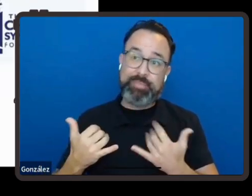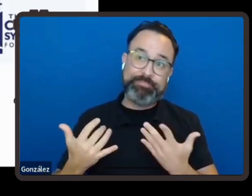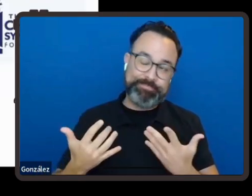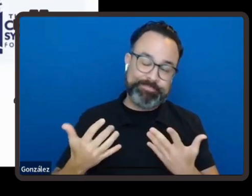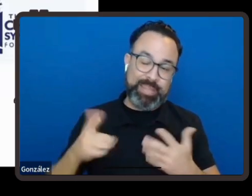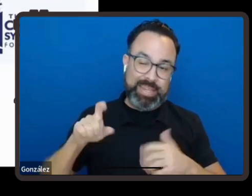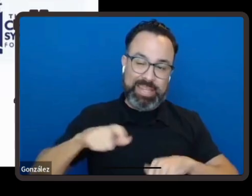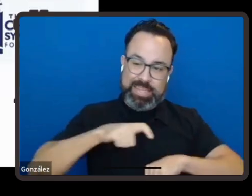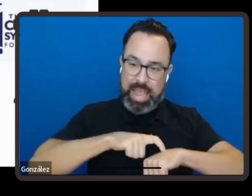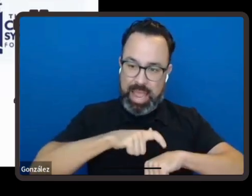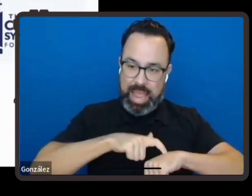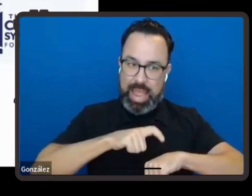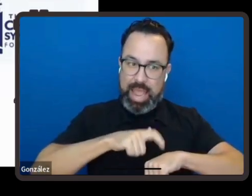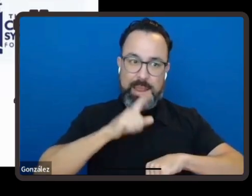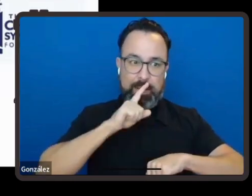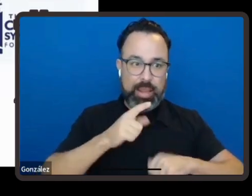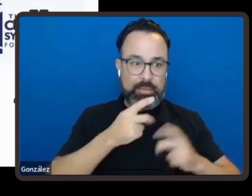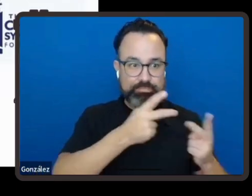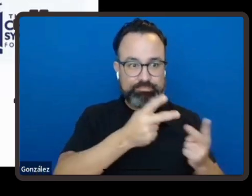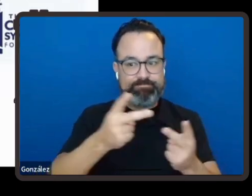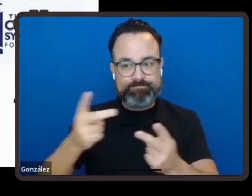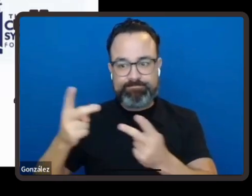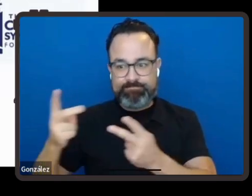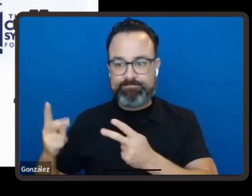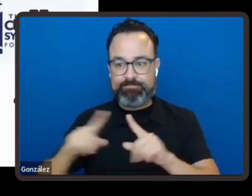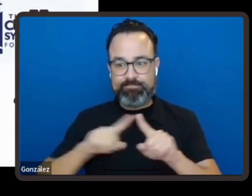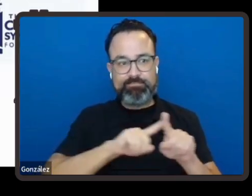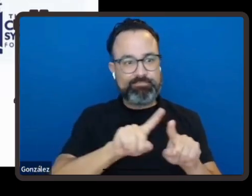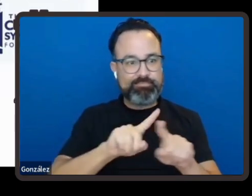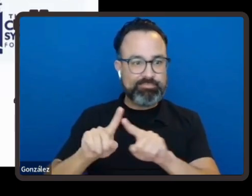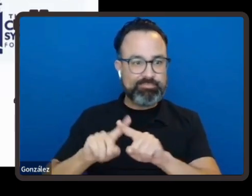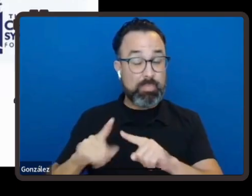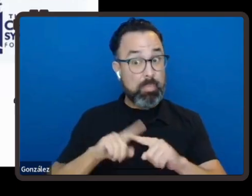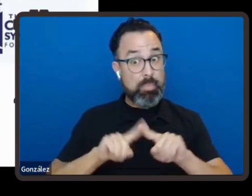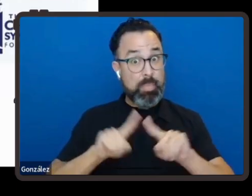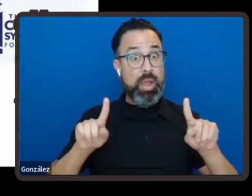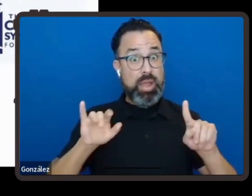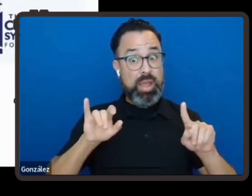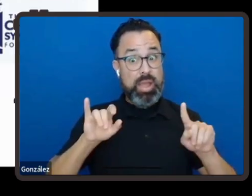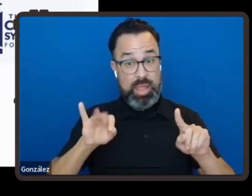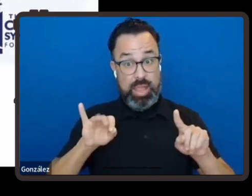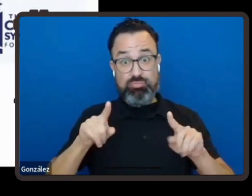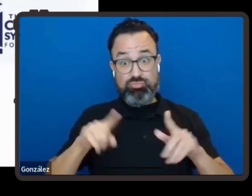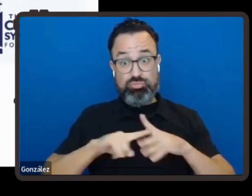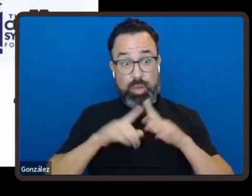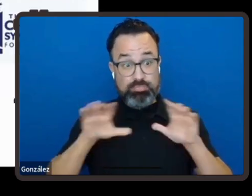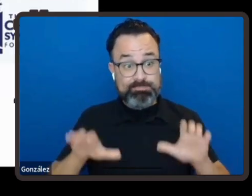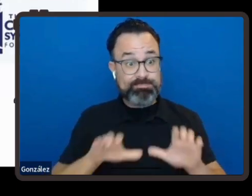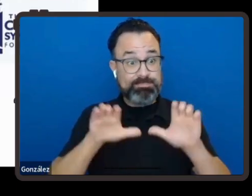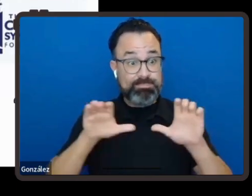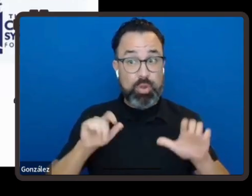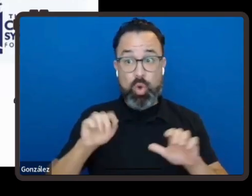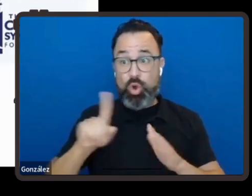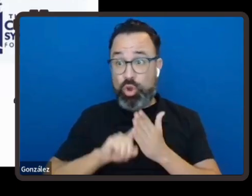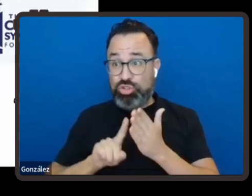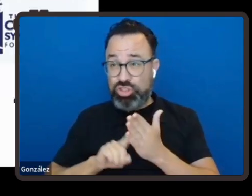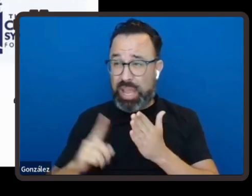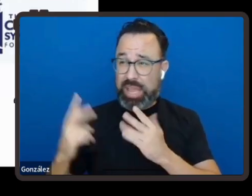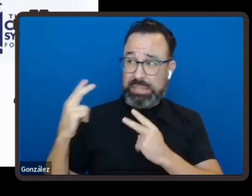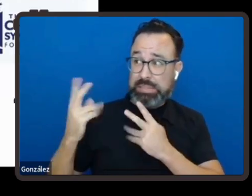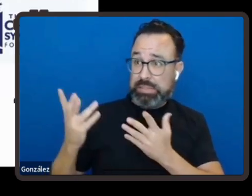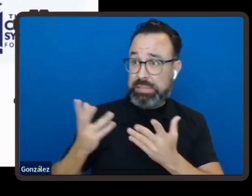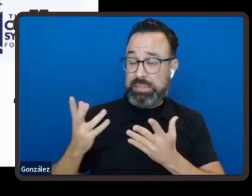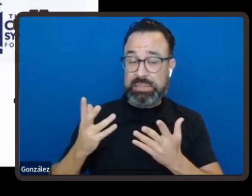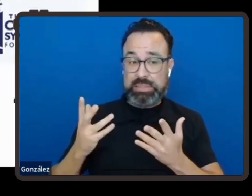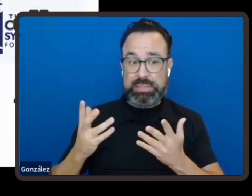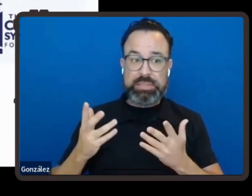and exercises, and if you do them, or you go in for a check, these are all, it sounds very sort of, well, it's just a little of